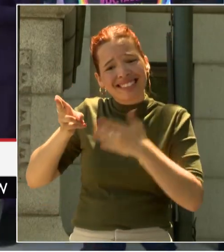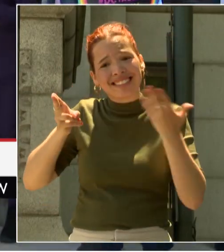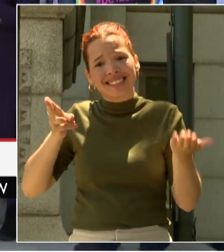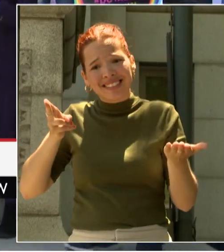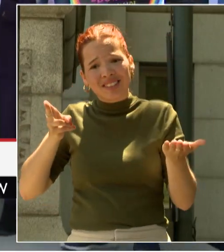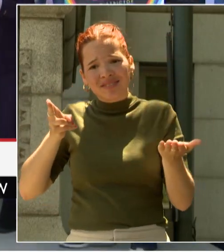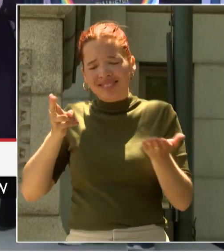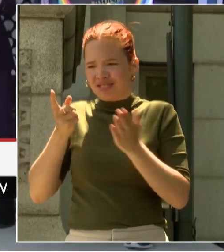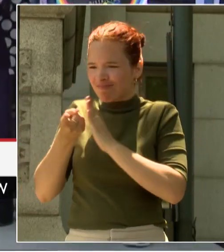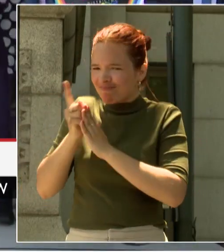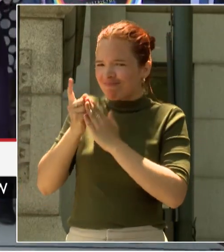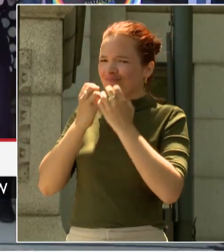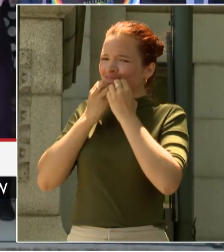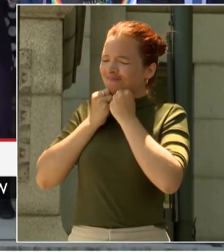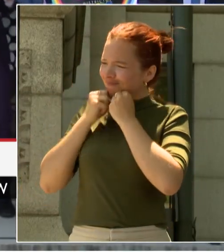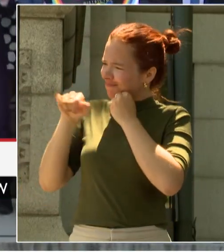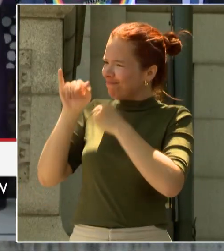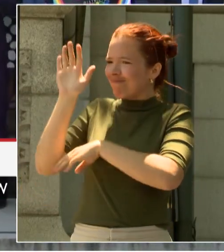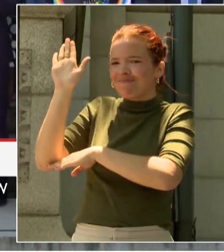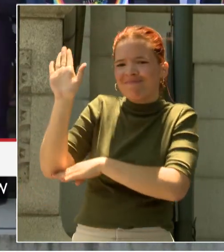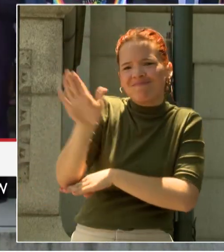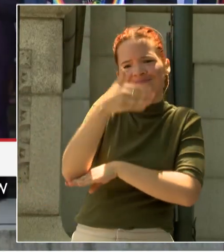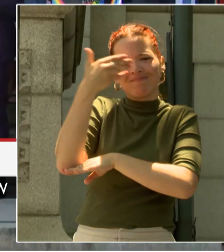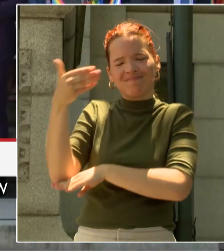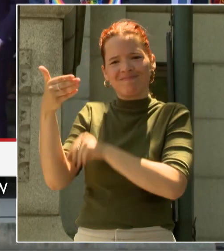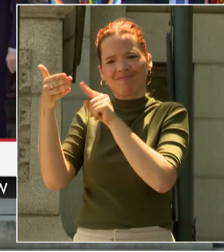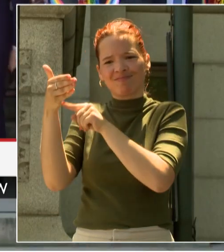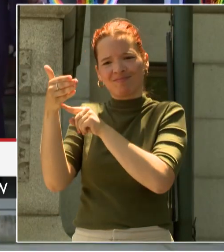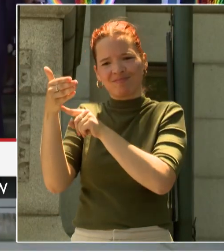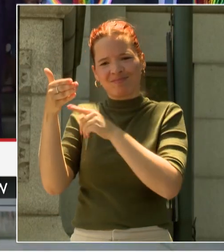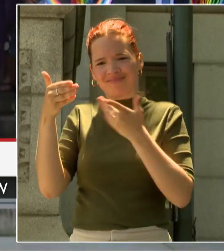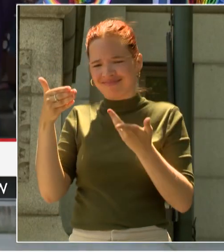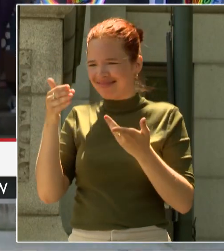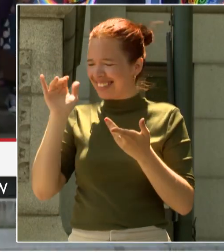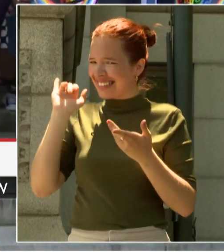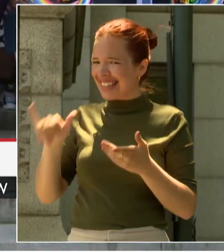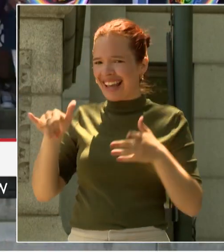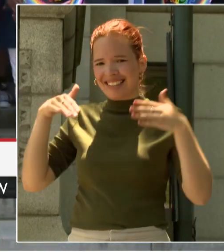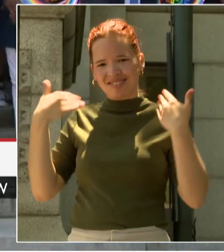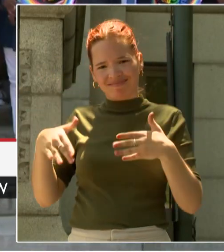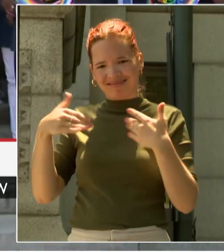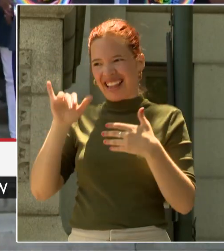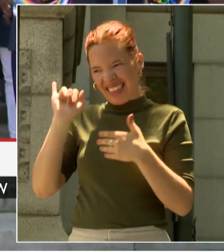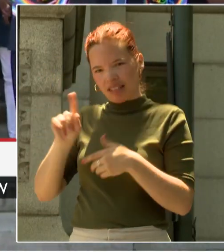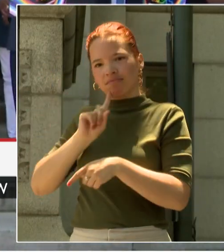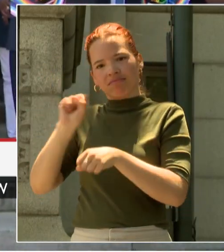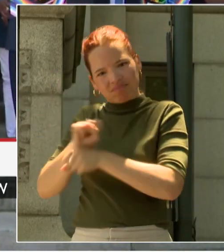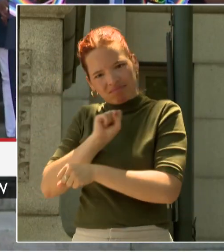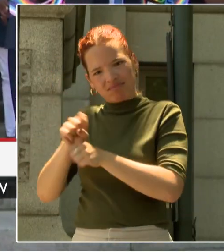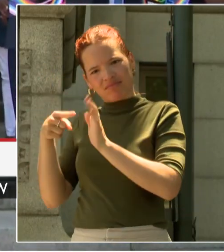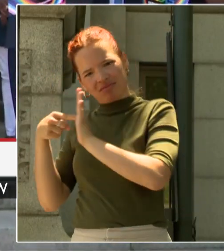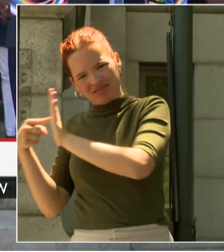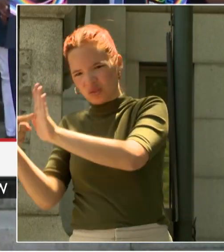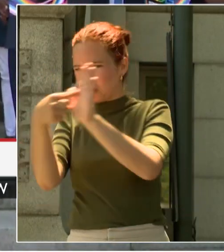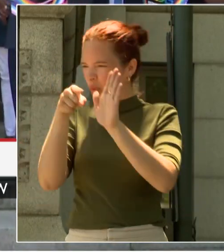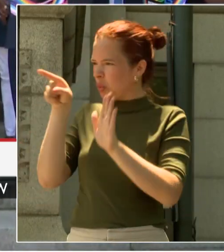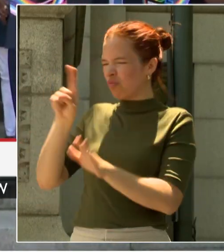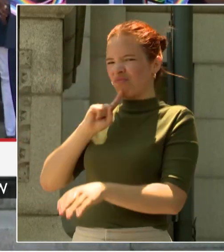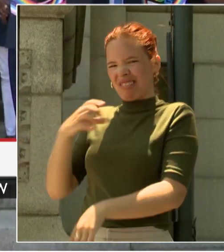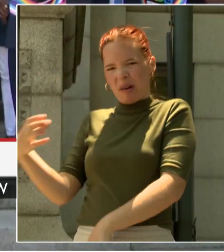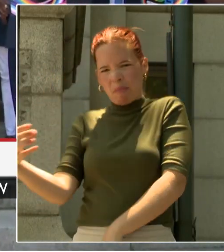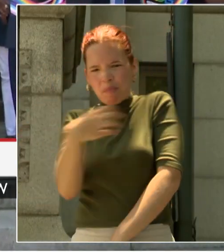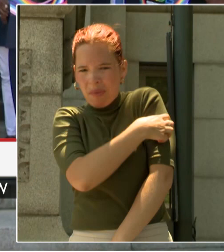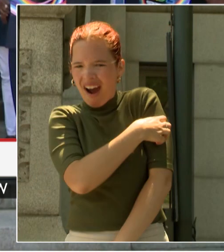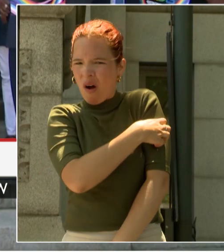flag. This is indeed a symbol, but it is a powerful symbol